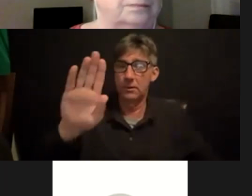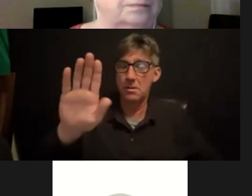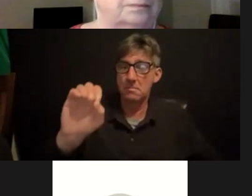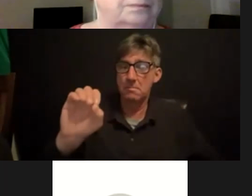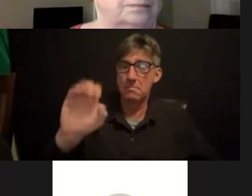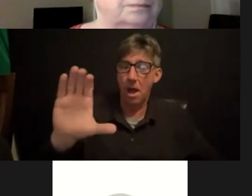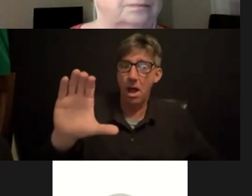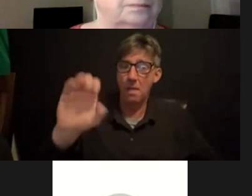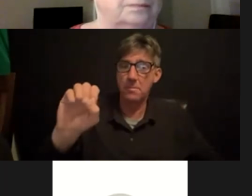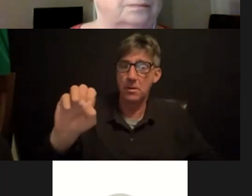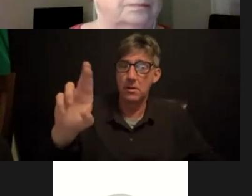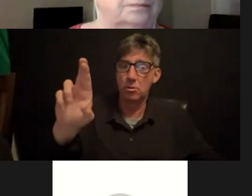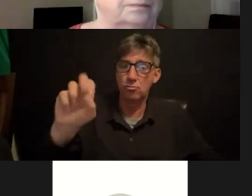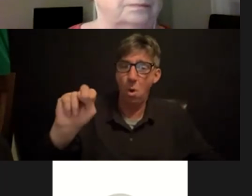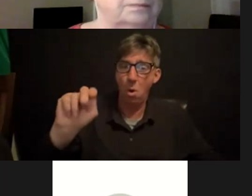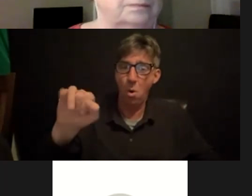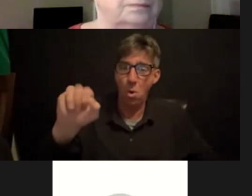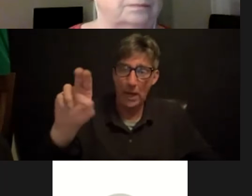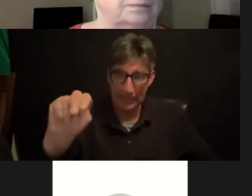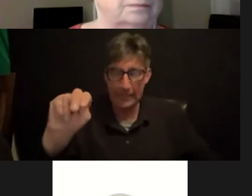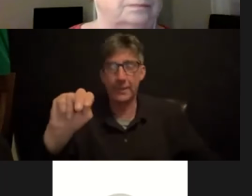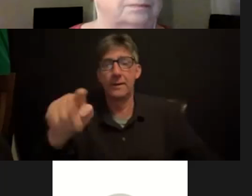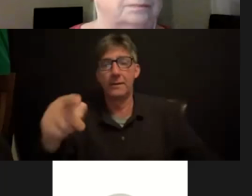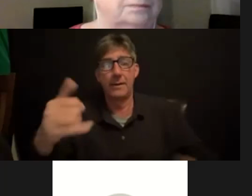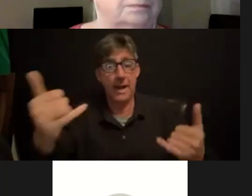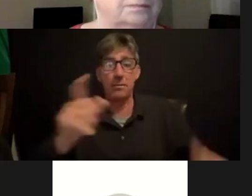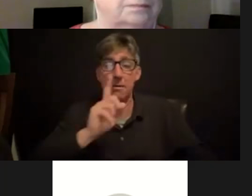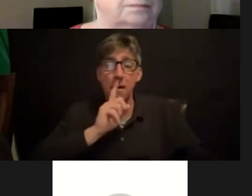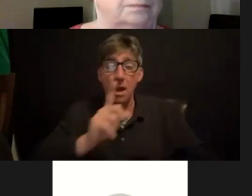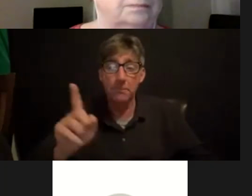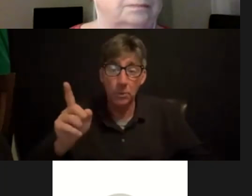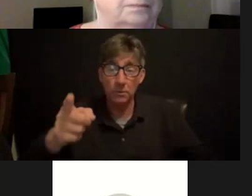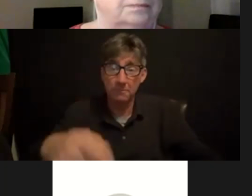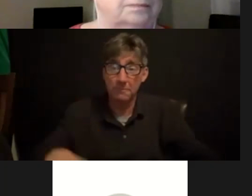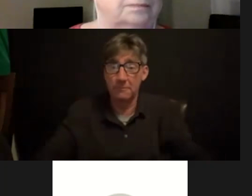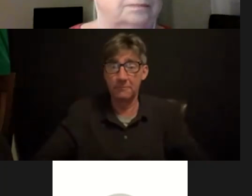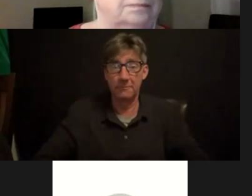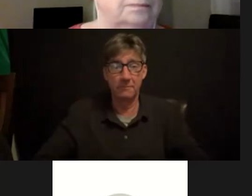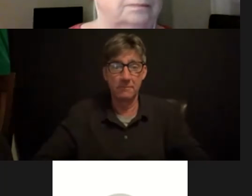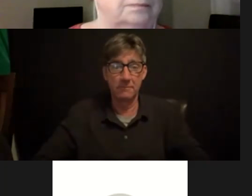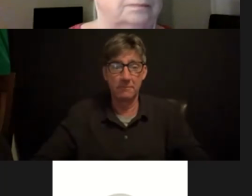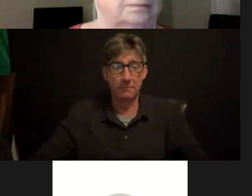hand, and I'm going to ask to unmute him now. Mr. Cronin?